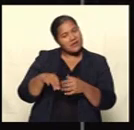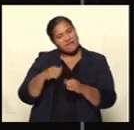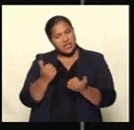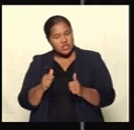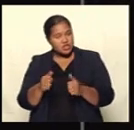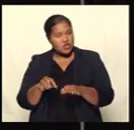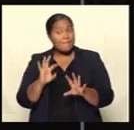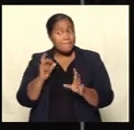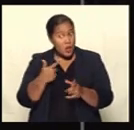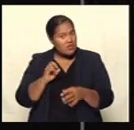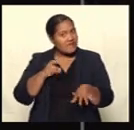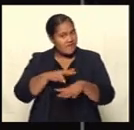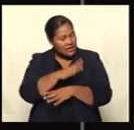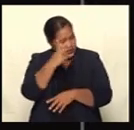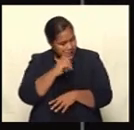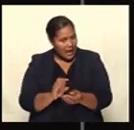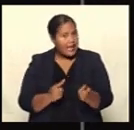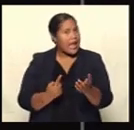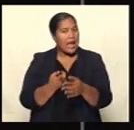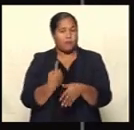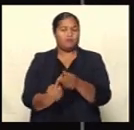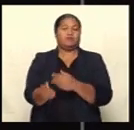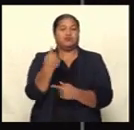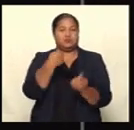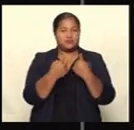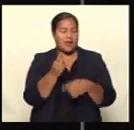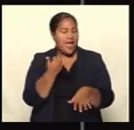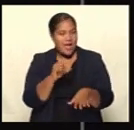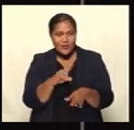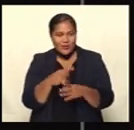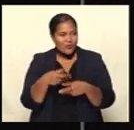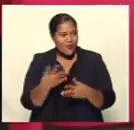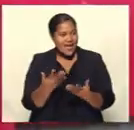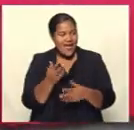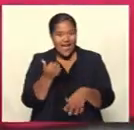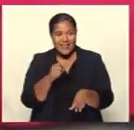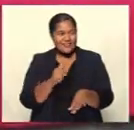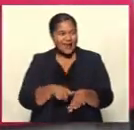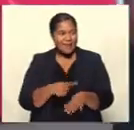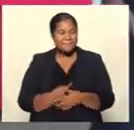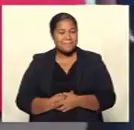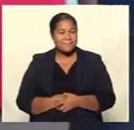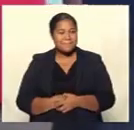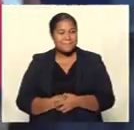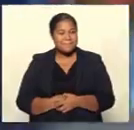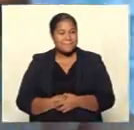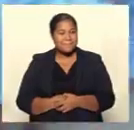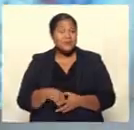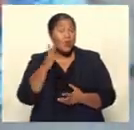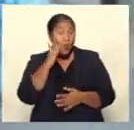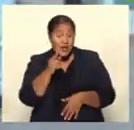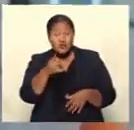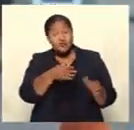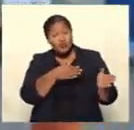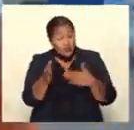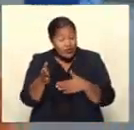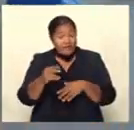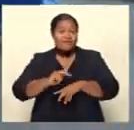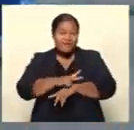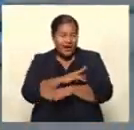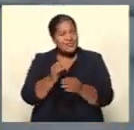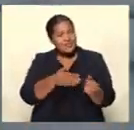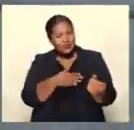can re-emerge anywhere at any time. Josiah Nanunga has more. Virus moves. These villagers